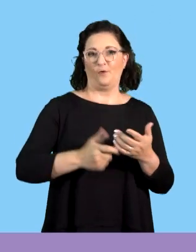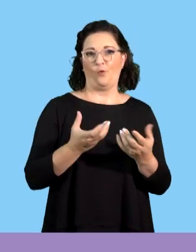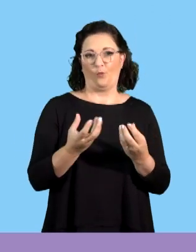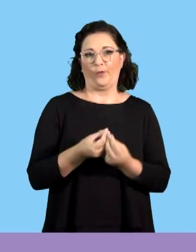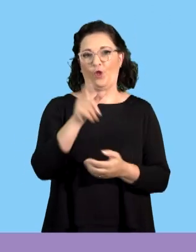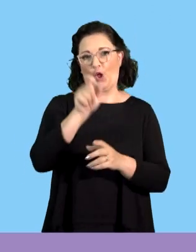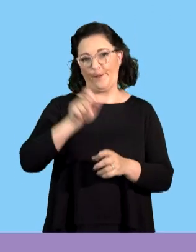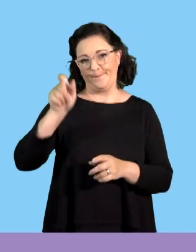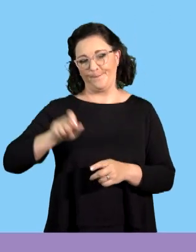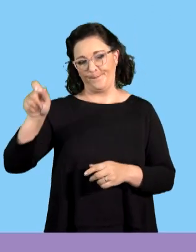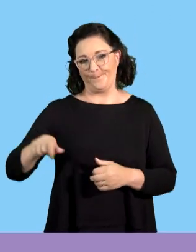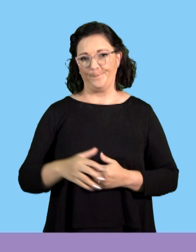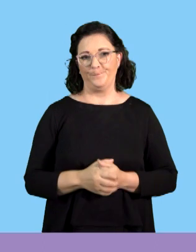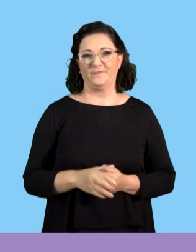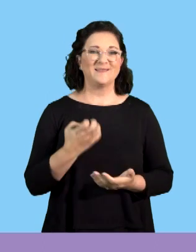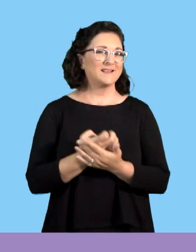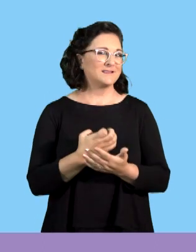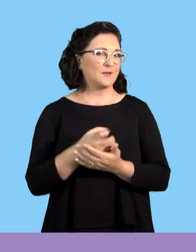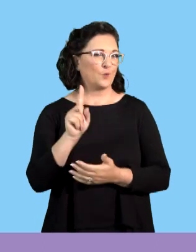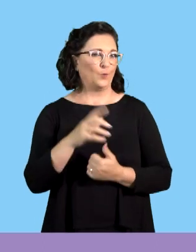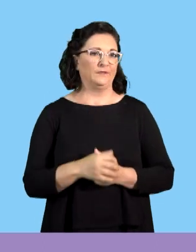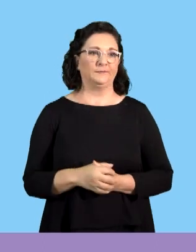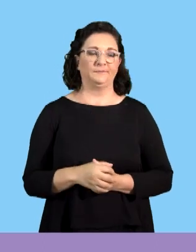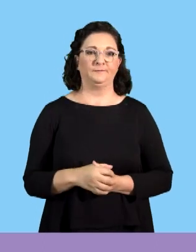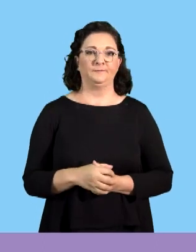method. Let's look at an example.